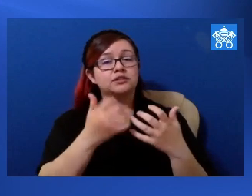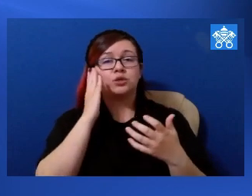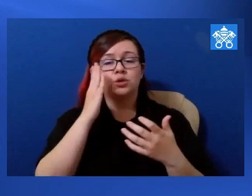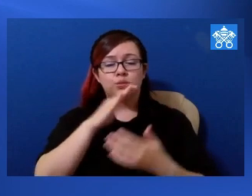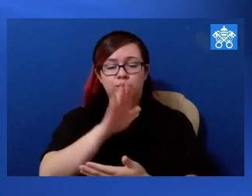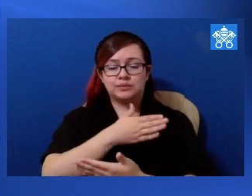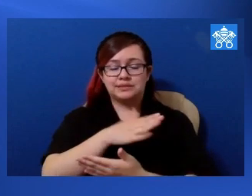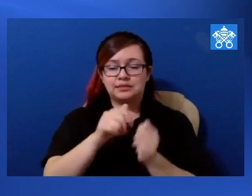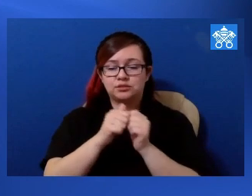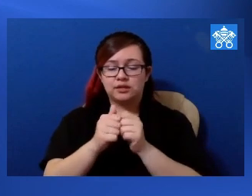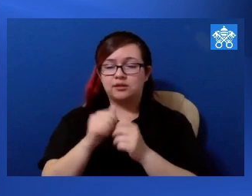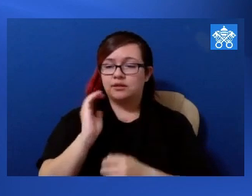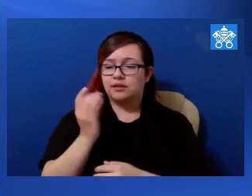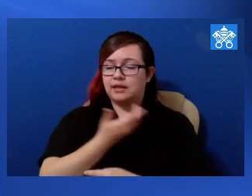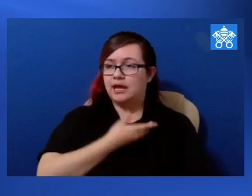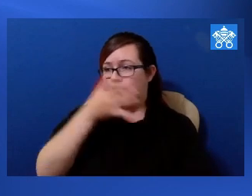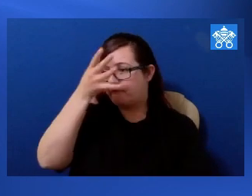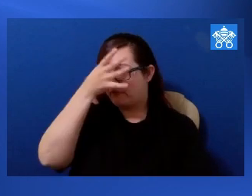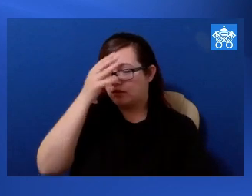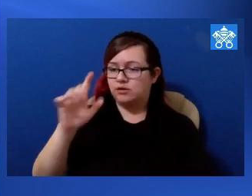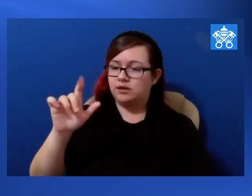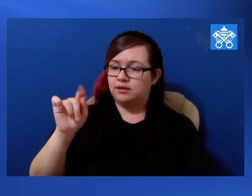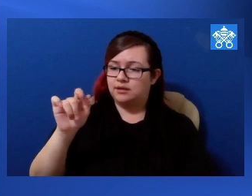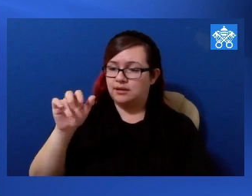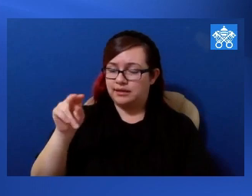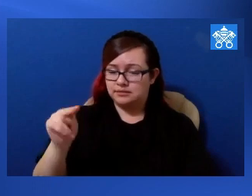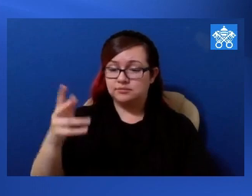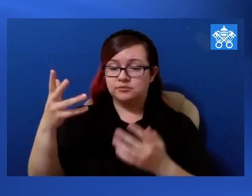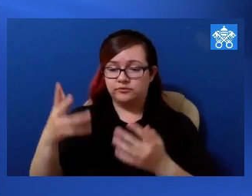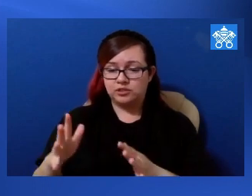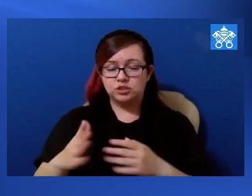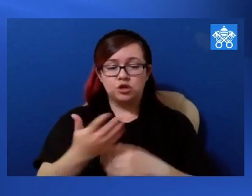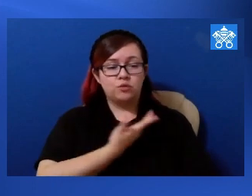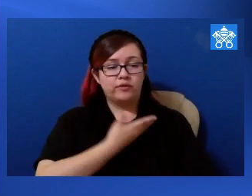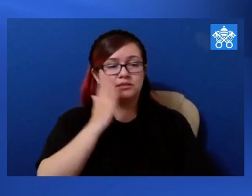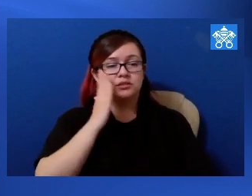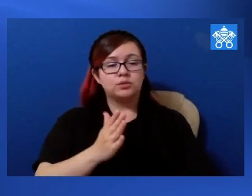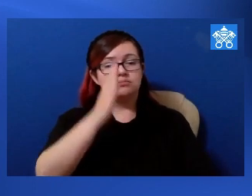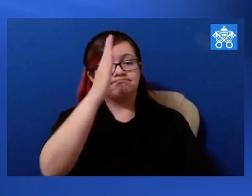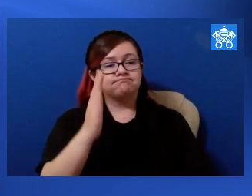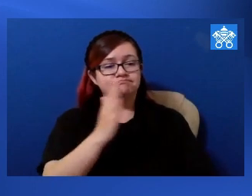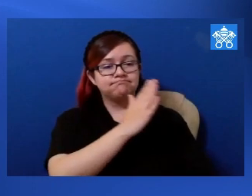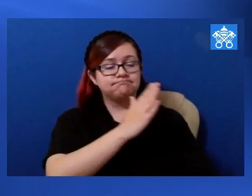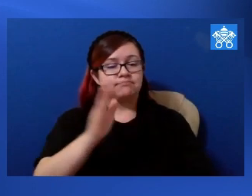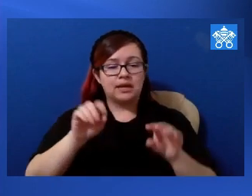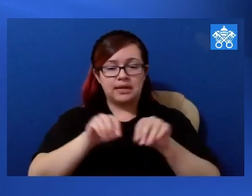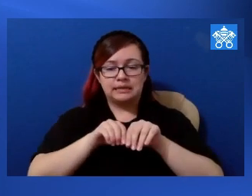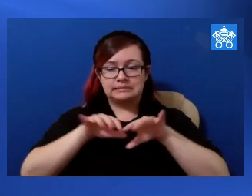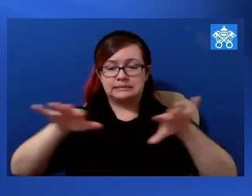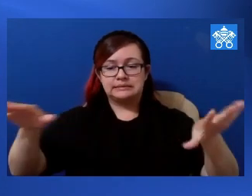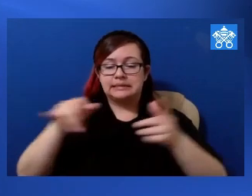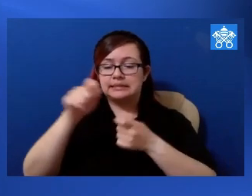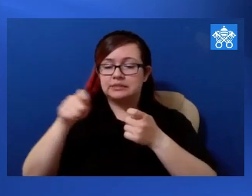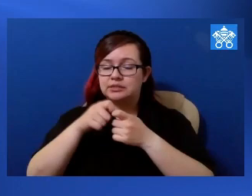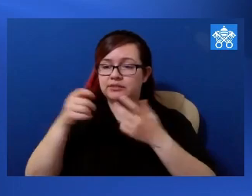At the end of the audience, we will sing together the Our Father in Latin. His Holiness will then impart his apostolic blessing, which